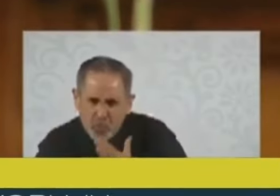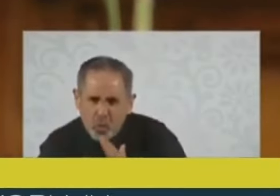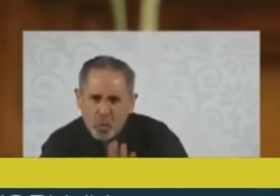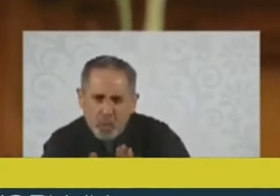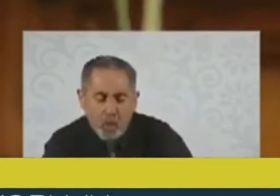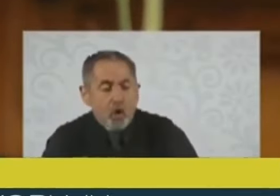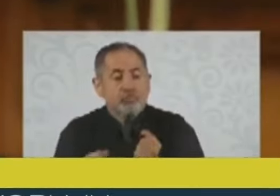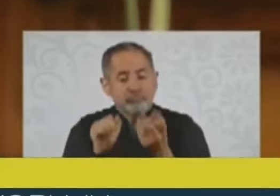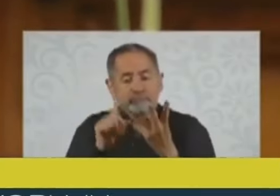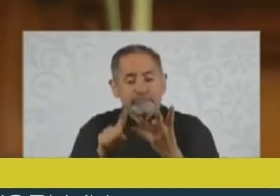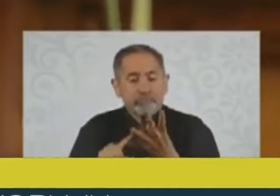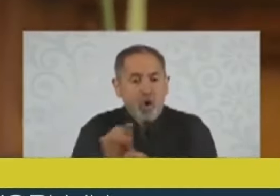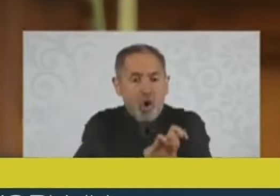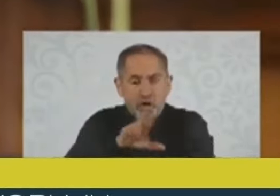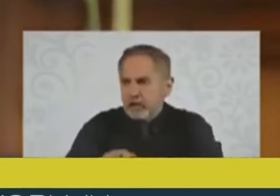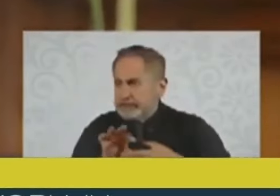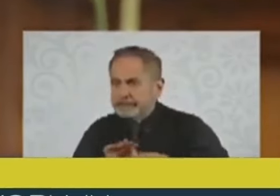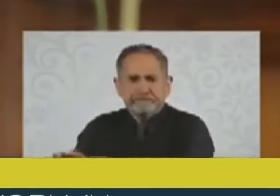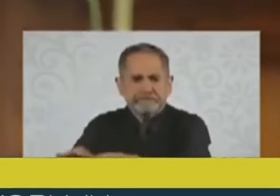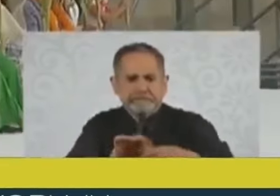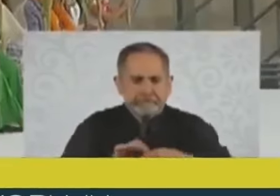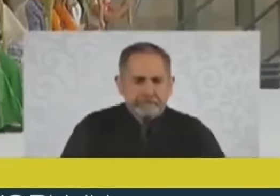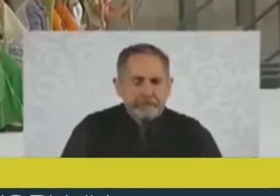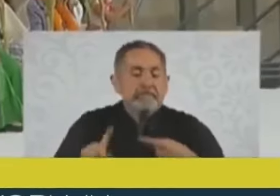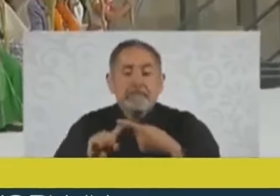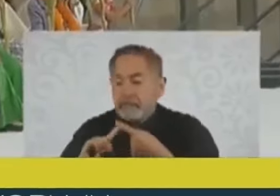and coordination.